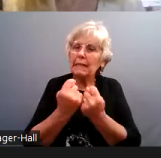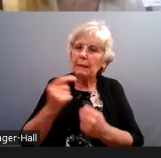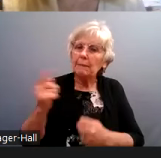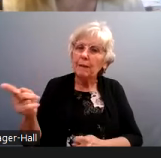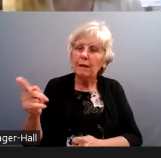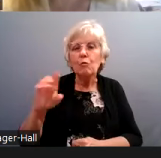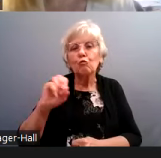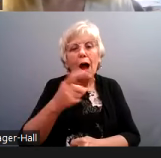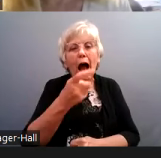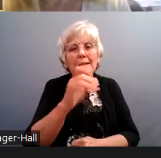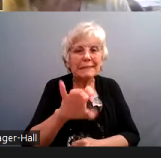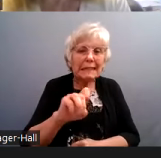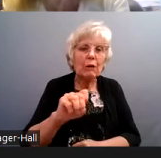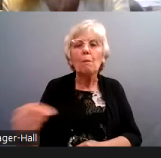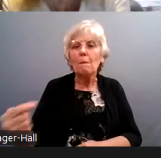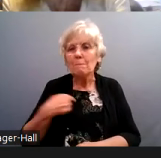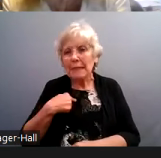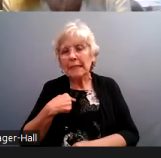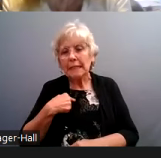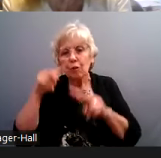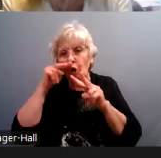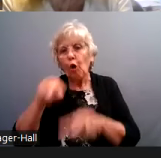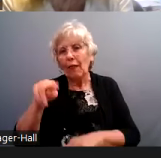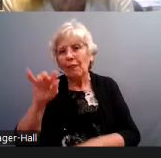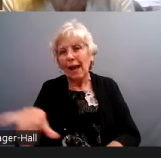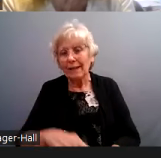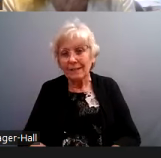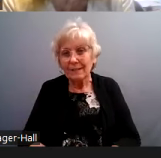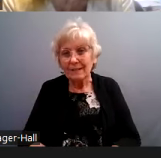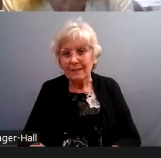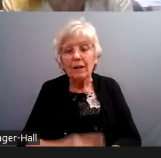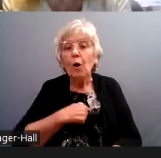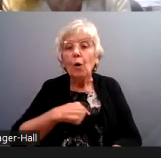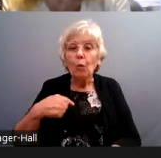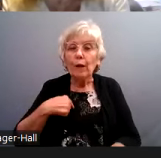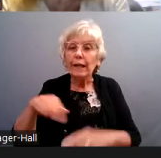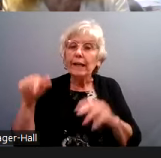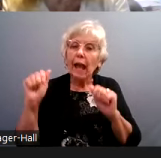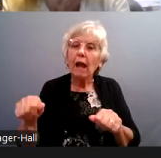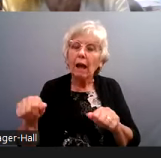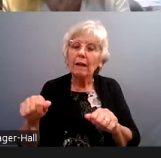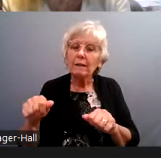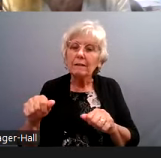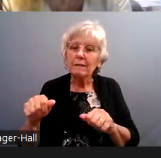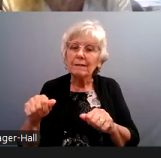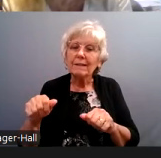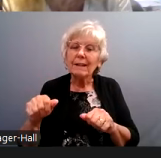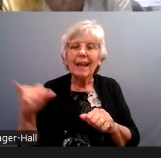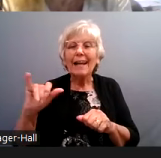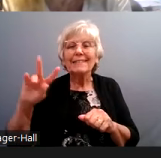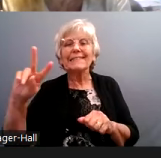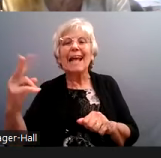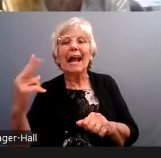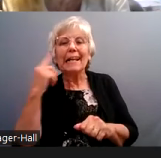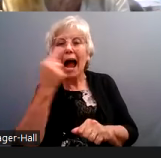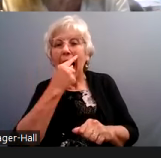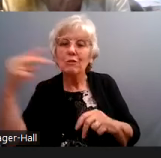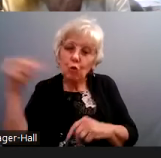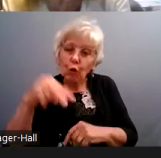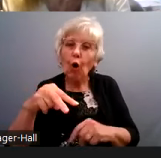or me, take a look at it, and then we can kind of be a second pair of eyes to look at that.